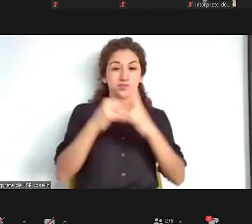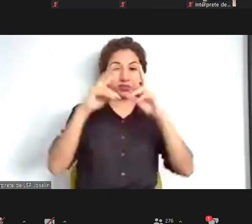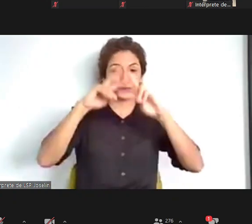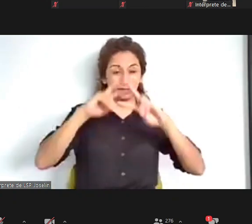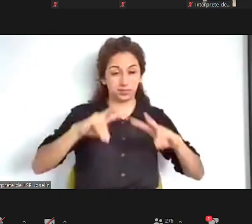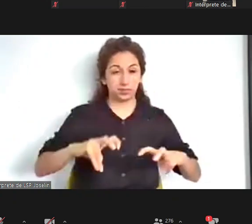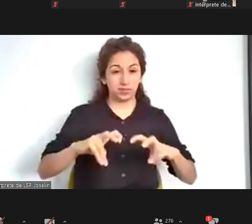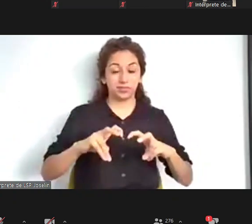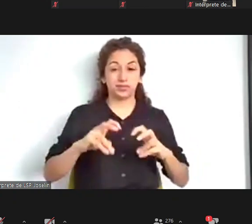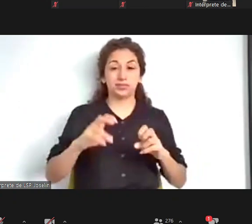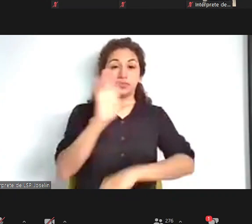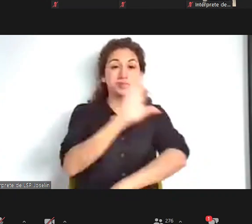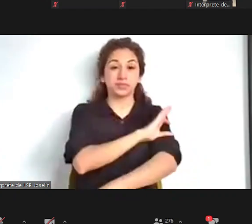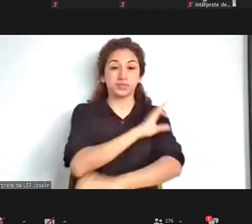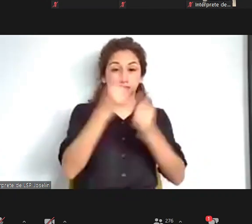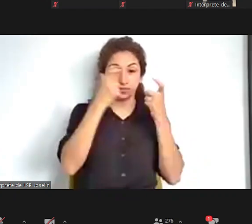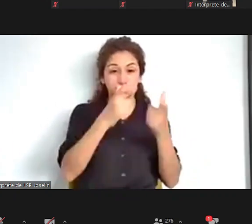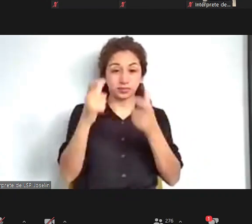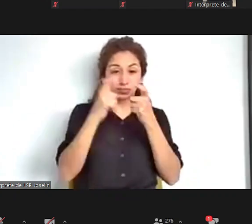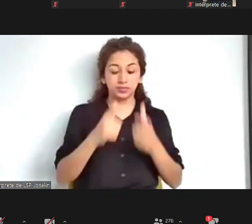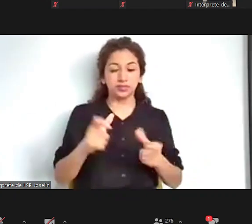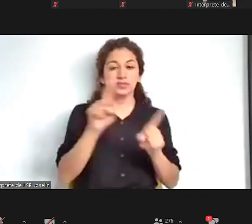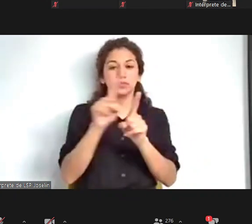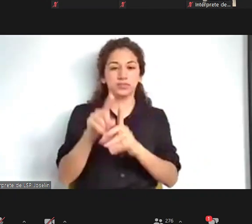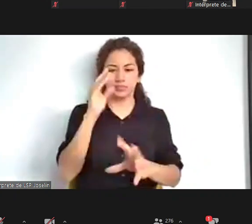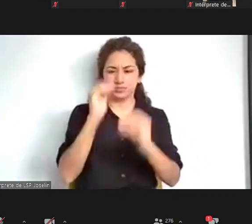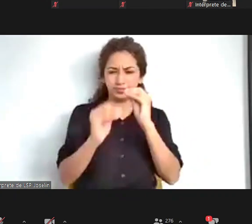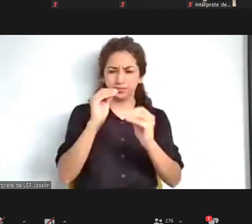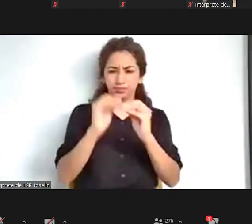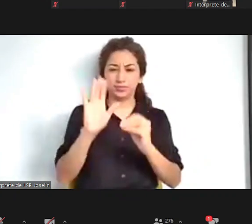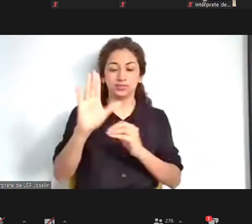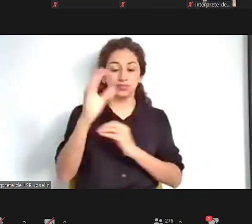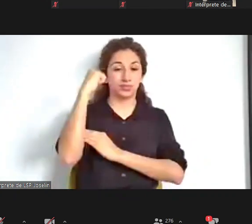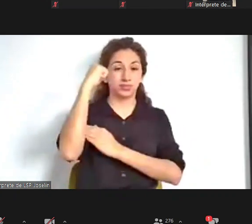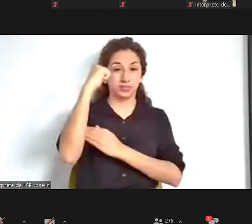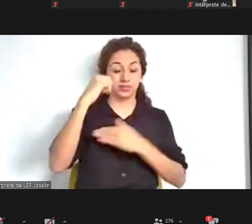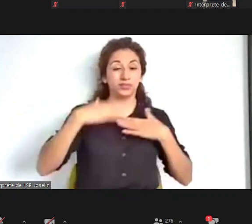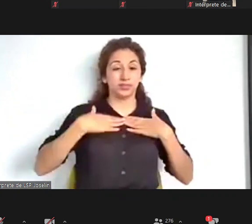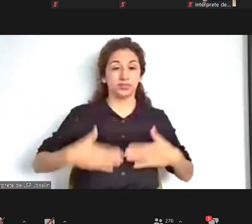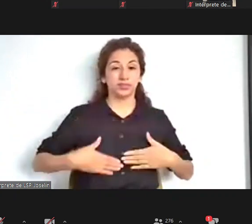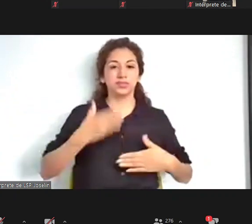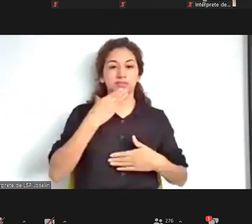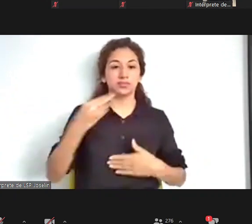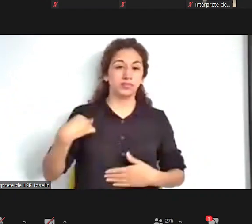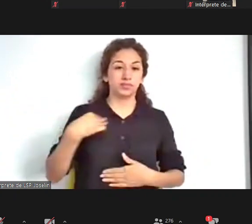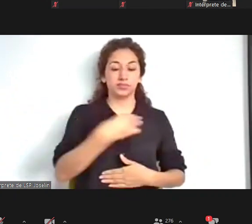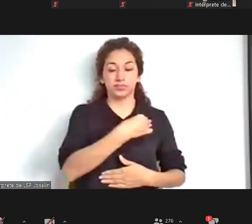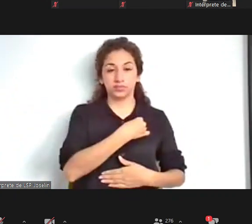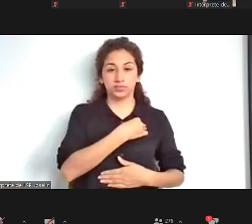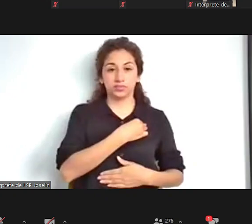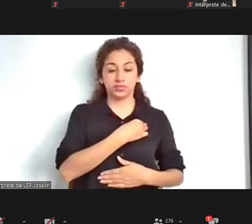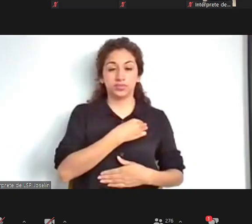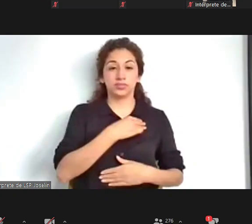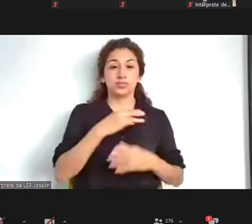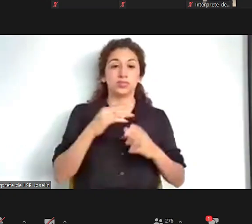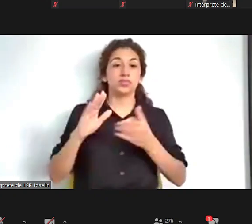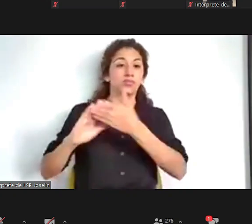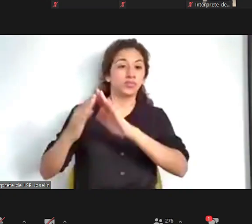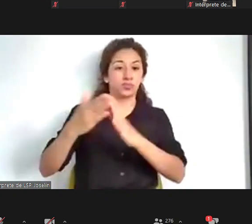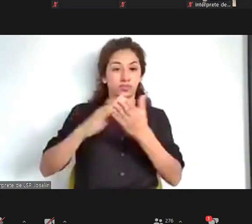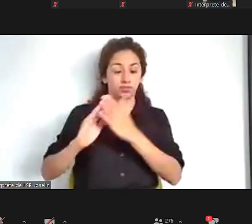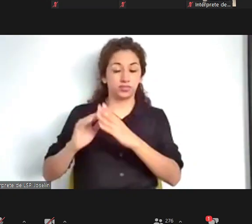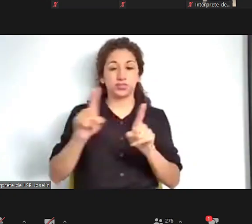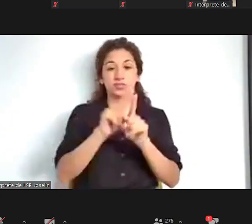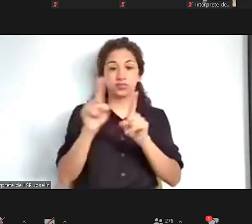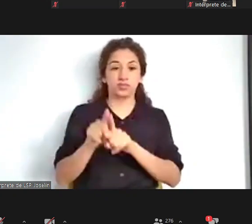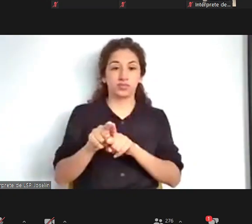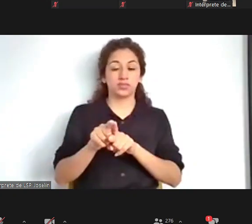charge of the uh reparation of the via remedies of violations and the ministry